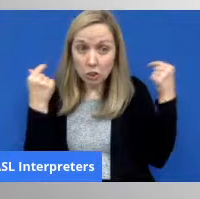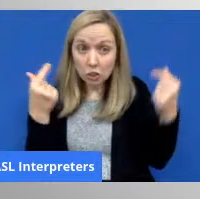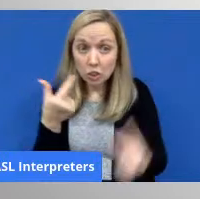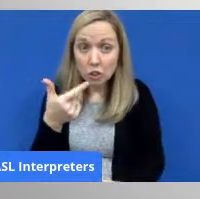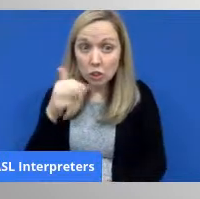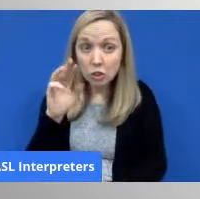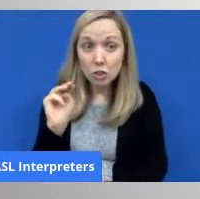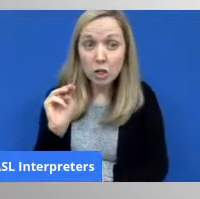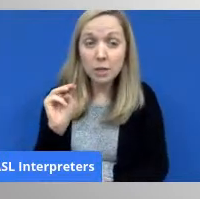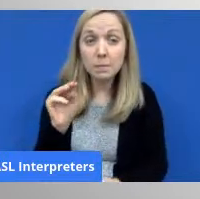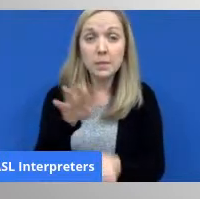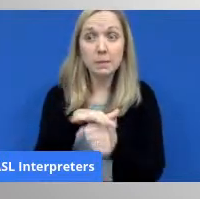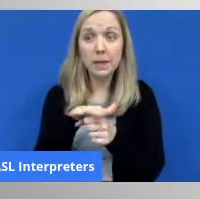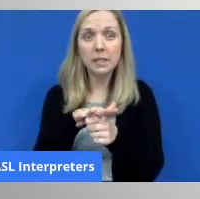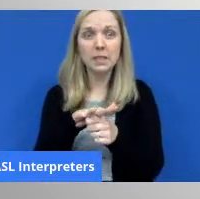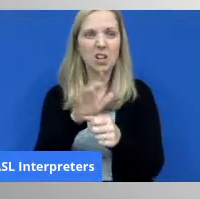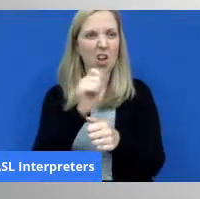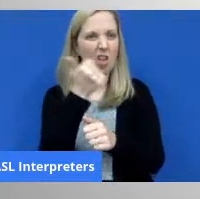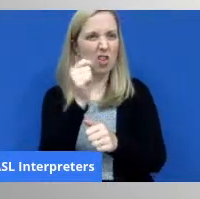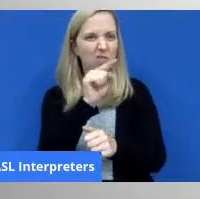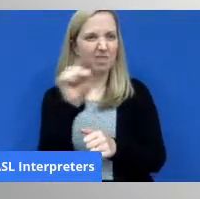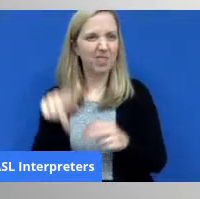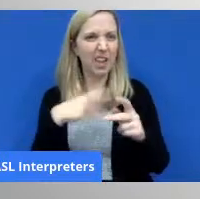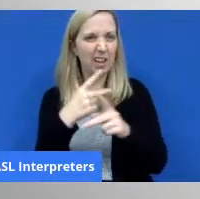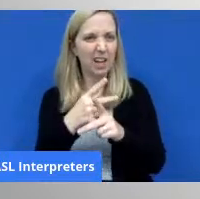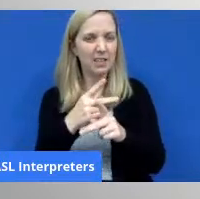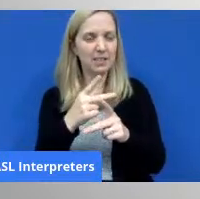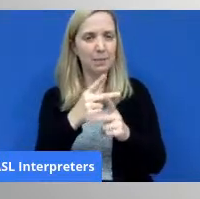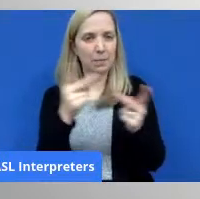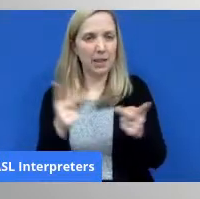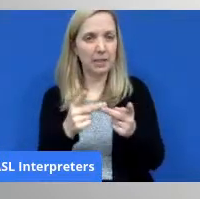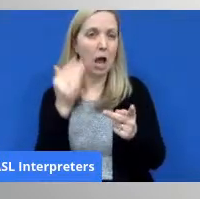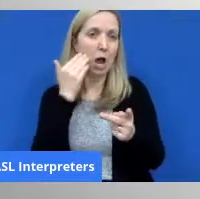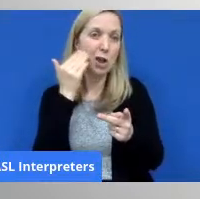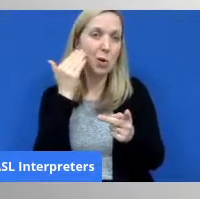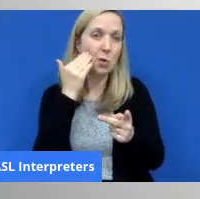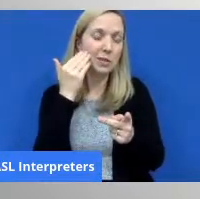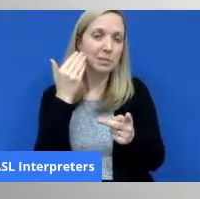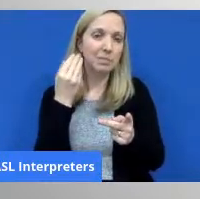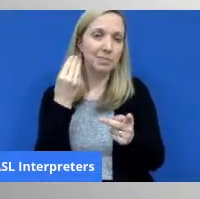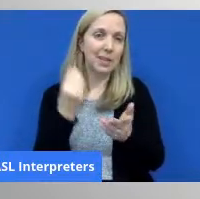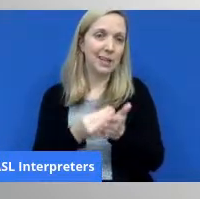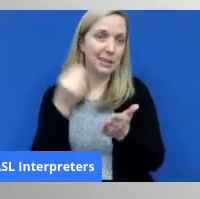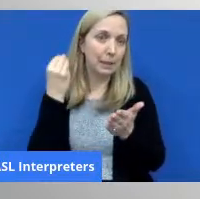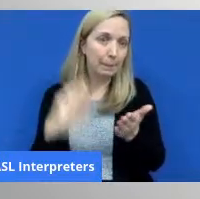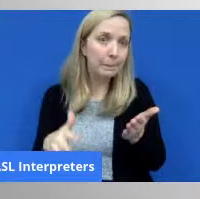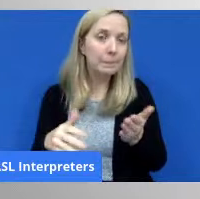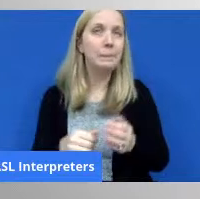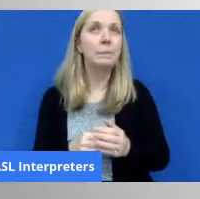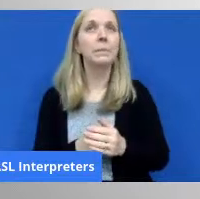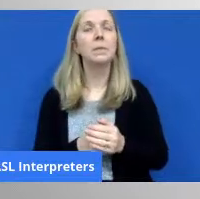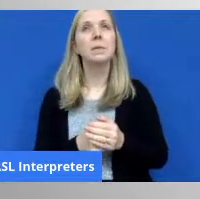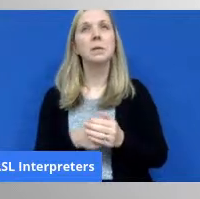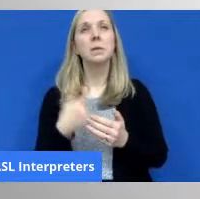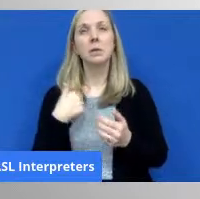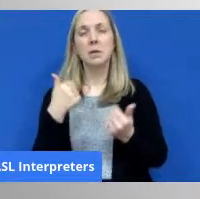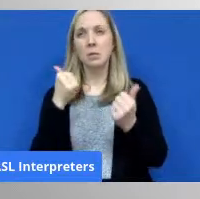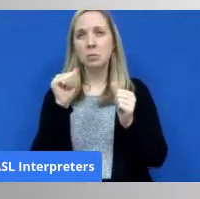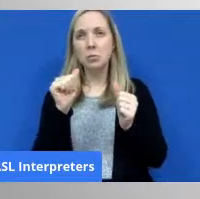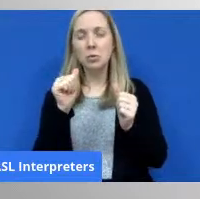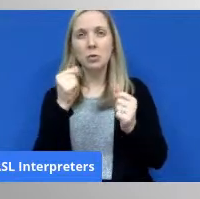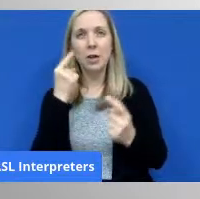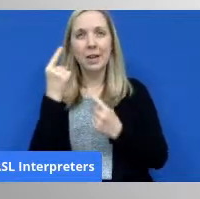spaces for something like that, but it would be costly. And I'm trying to think in terms of, I don't know